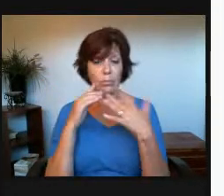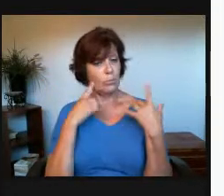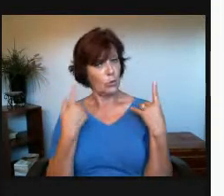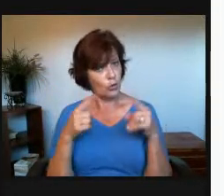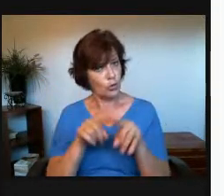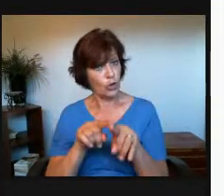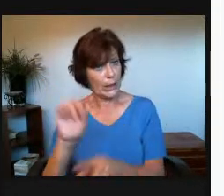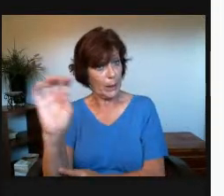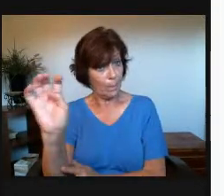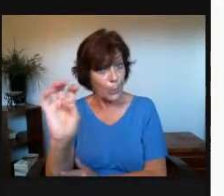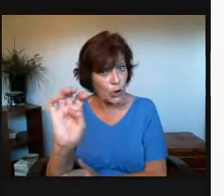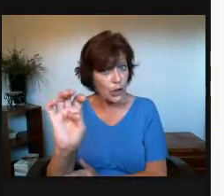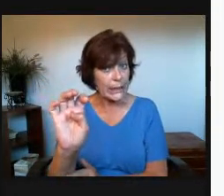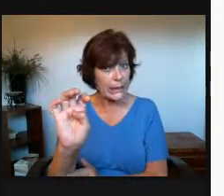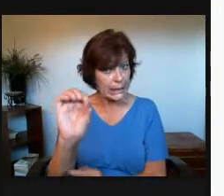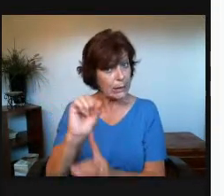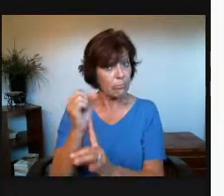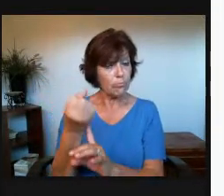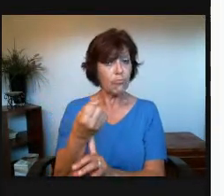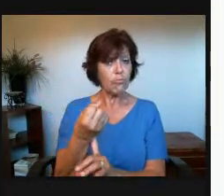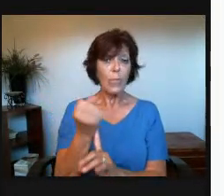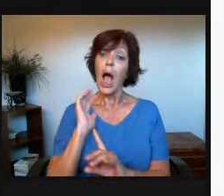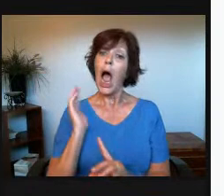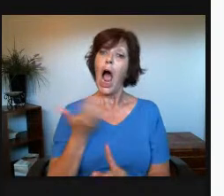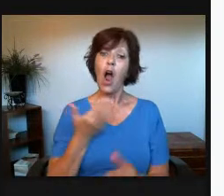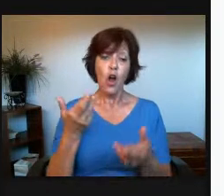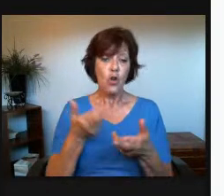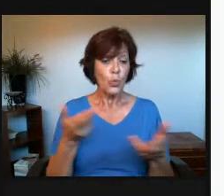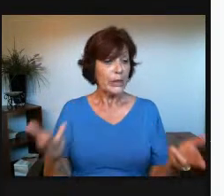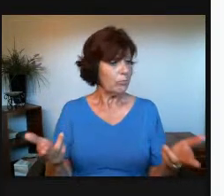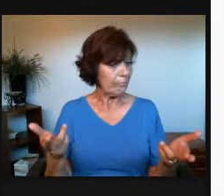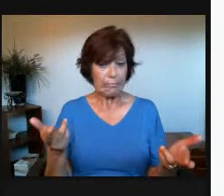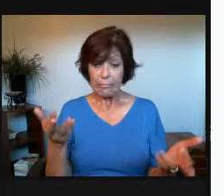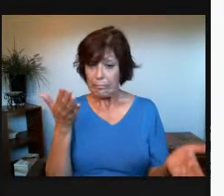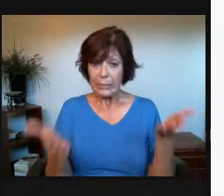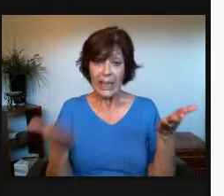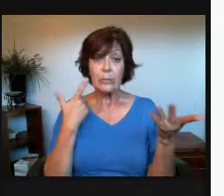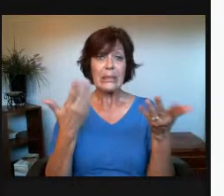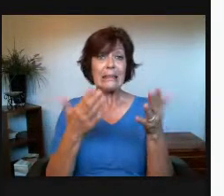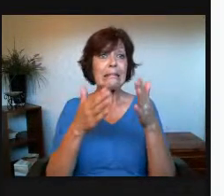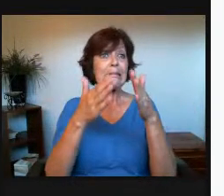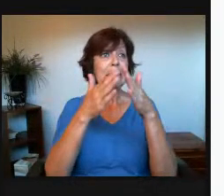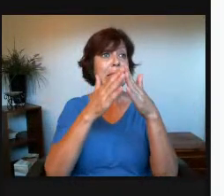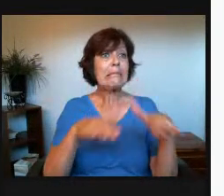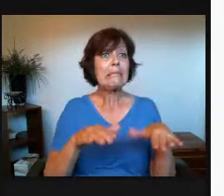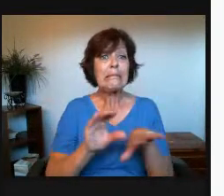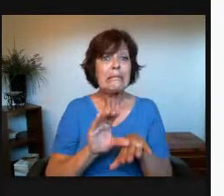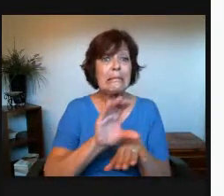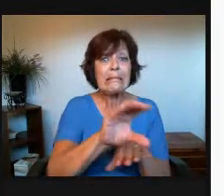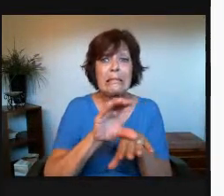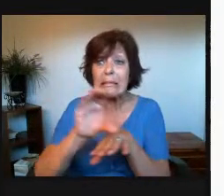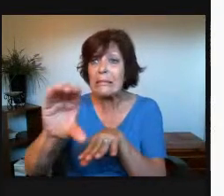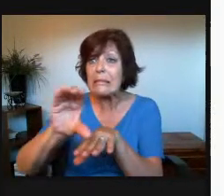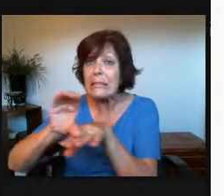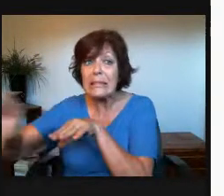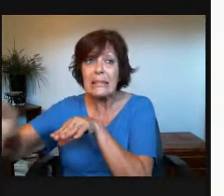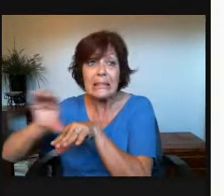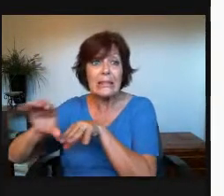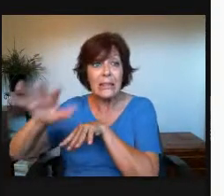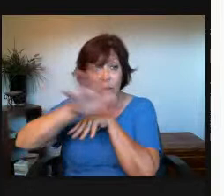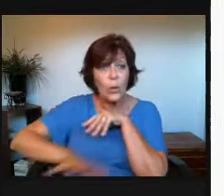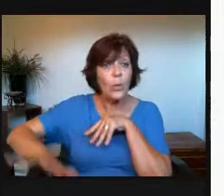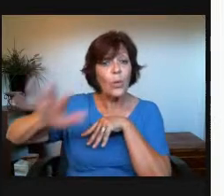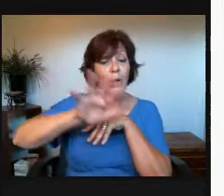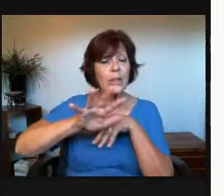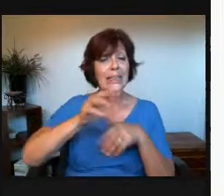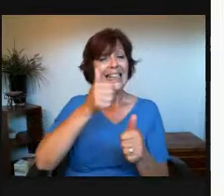emergency situation, our resources may have to be divided up into many places around the county. So